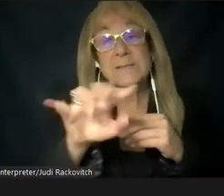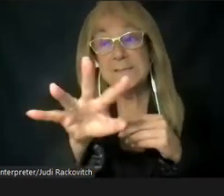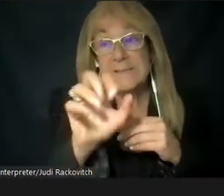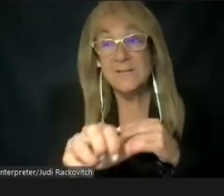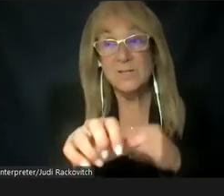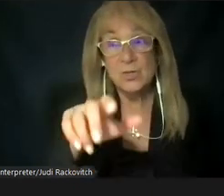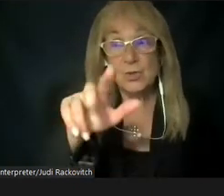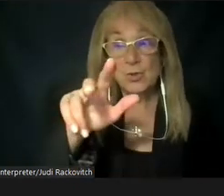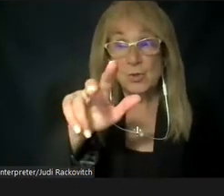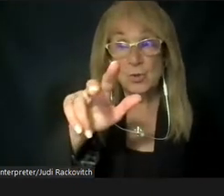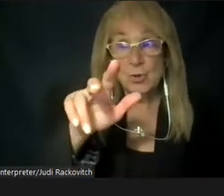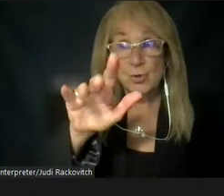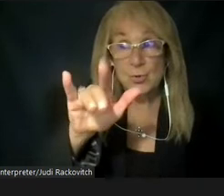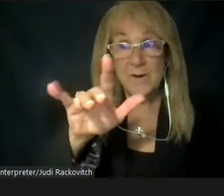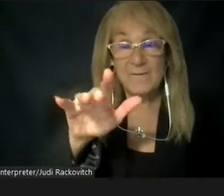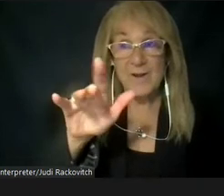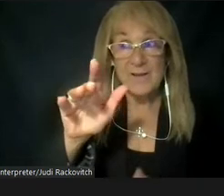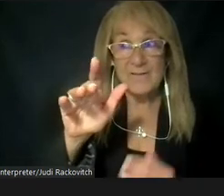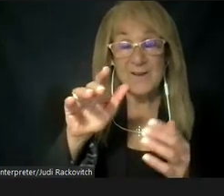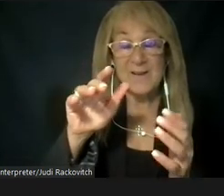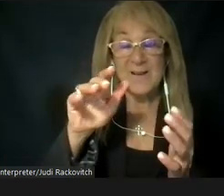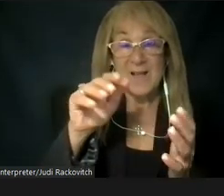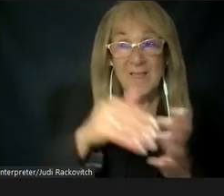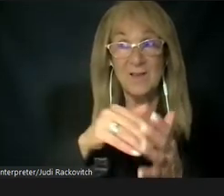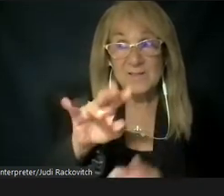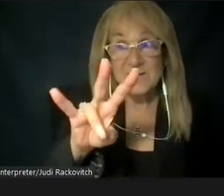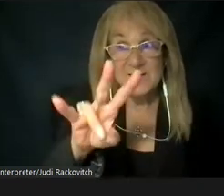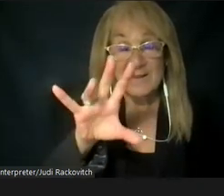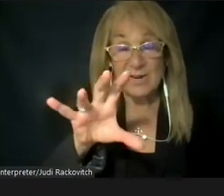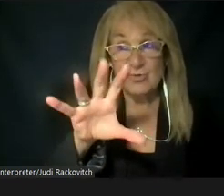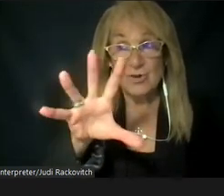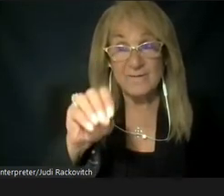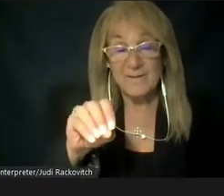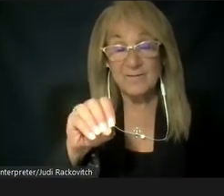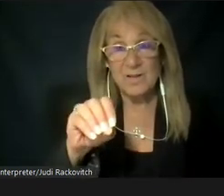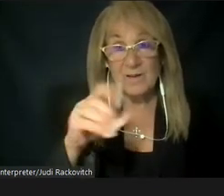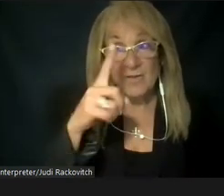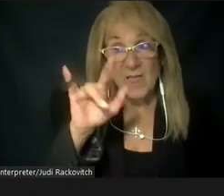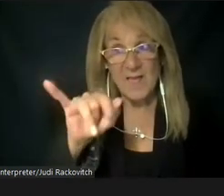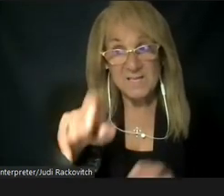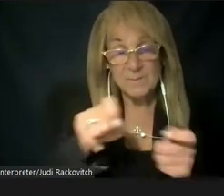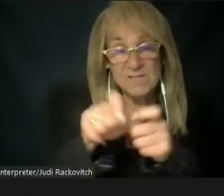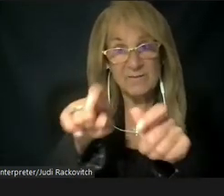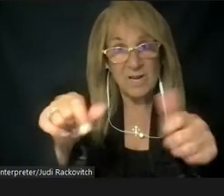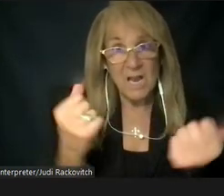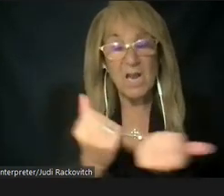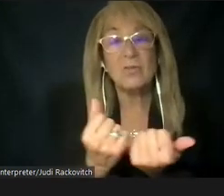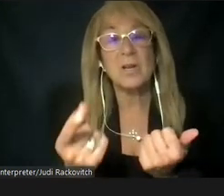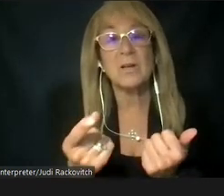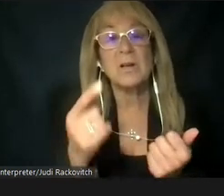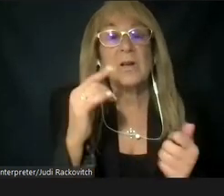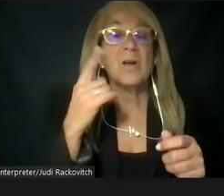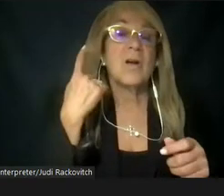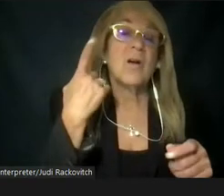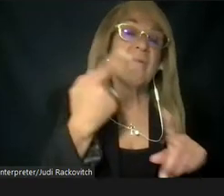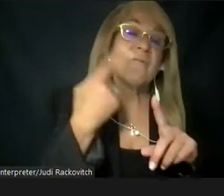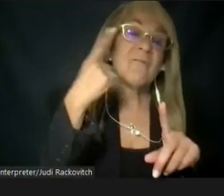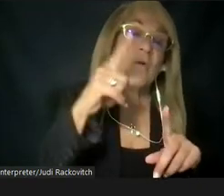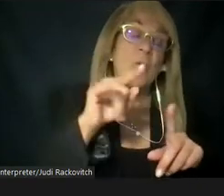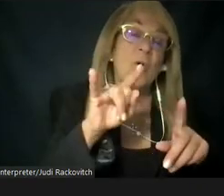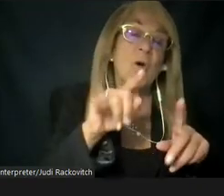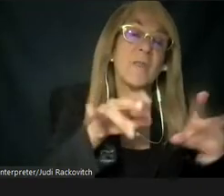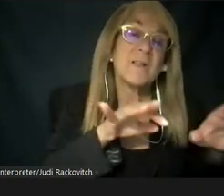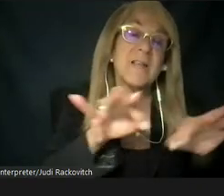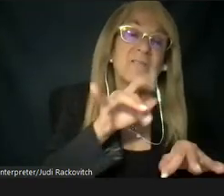,750 for the study area. Based on the definitions in the previous slide, we have identified the environmental